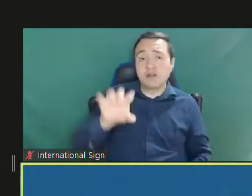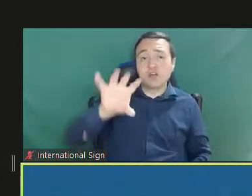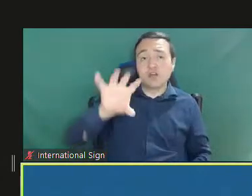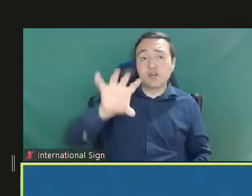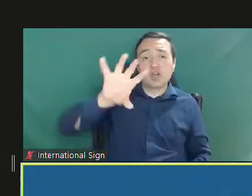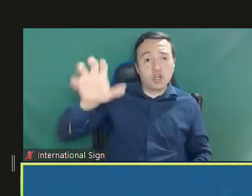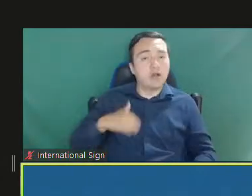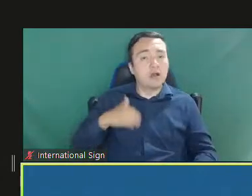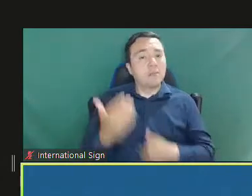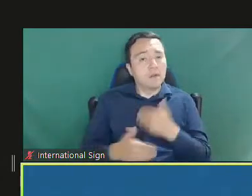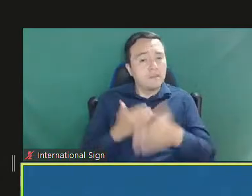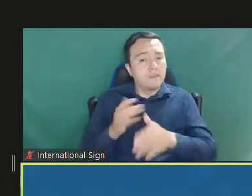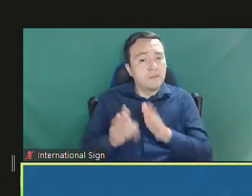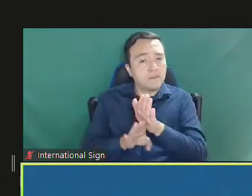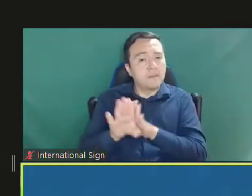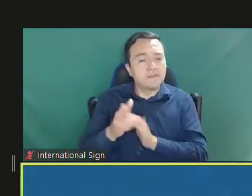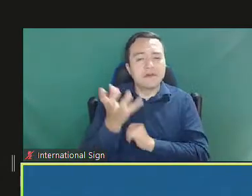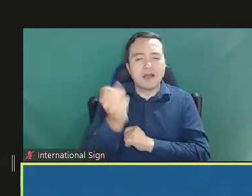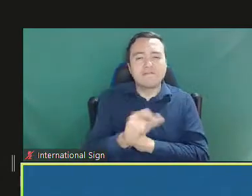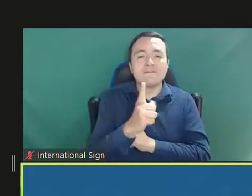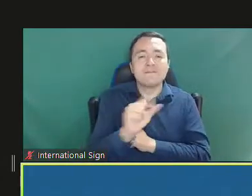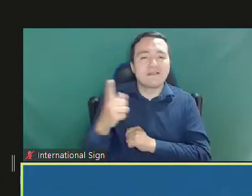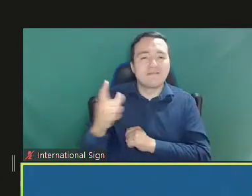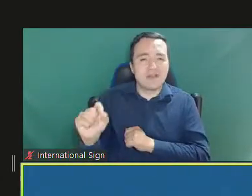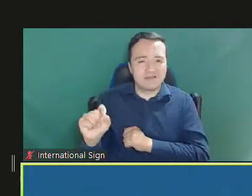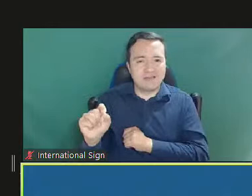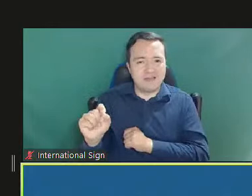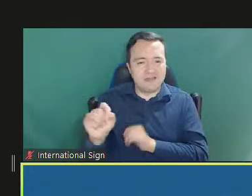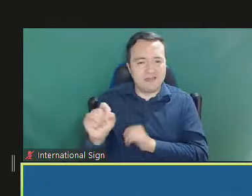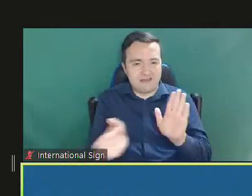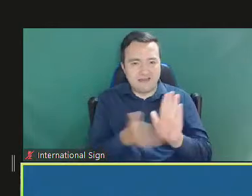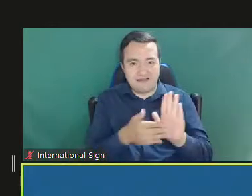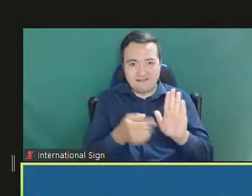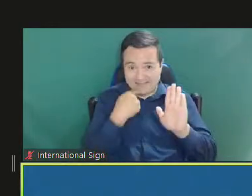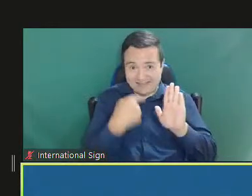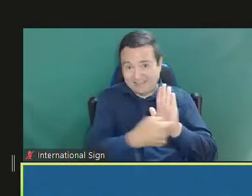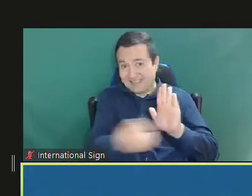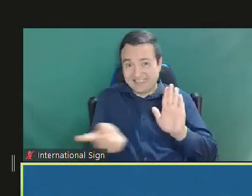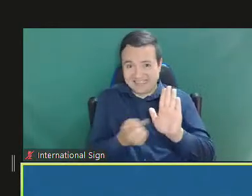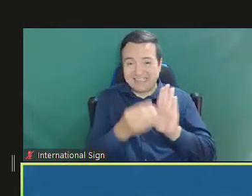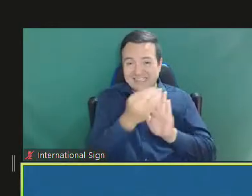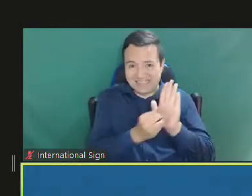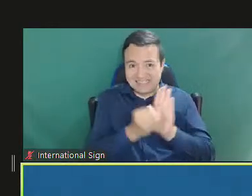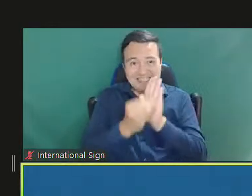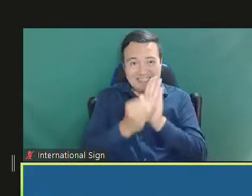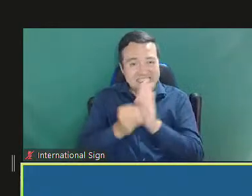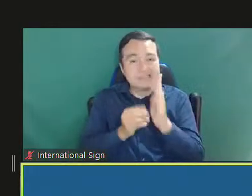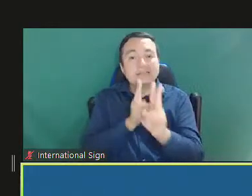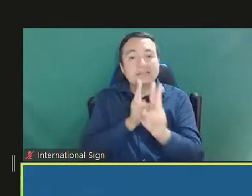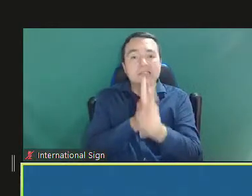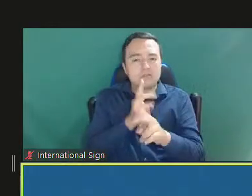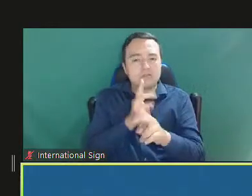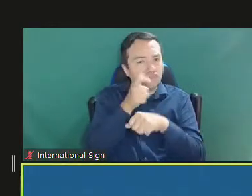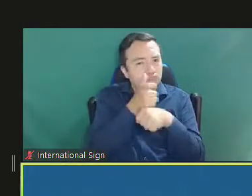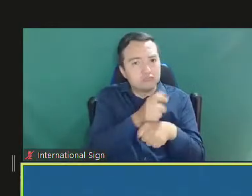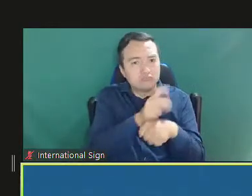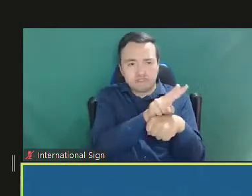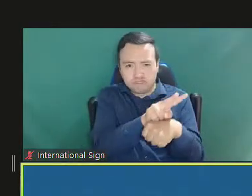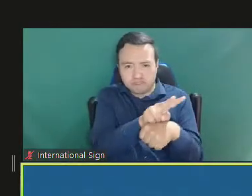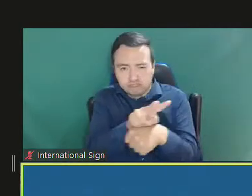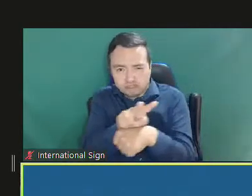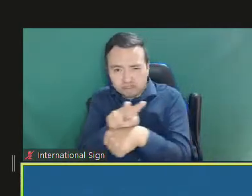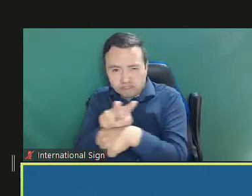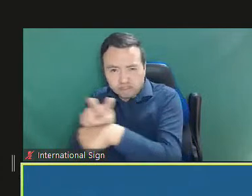NCDs, and showcases regional results from the NCD Progress Monitor across all countries of the Americas.